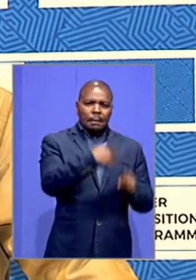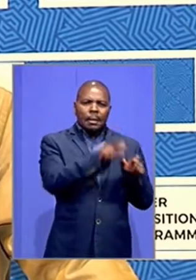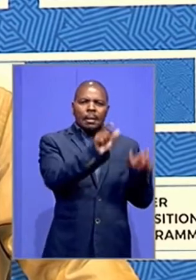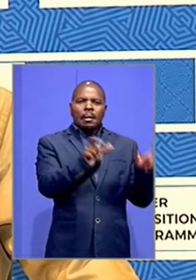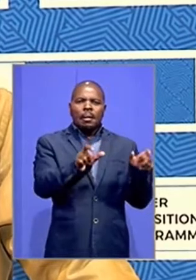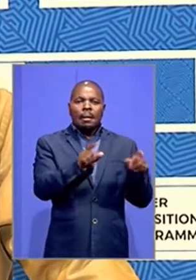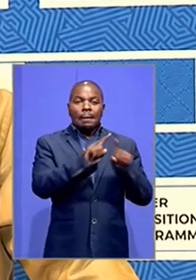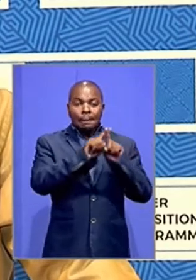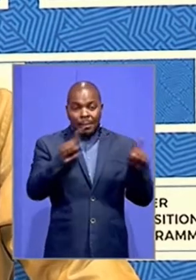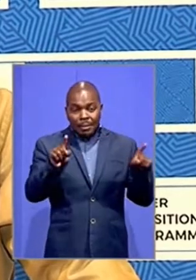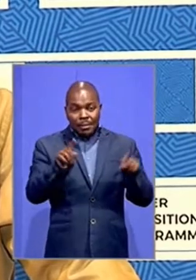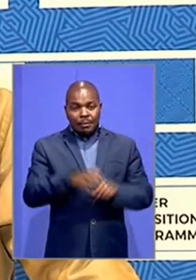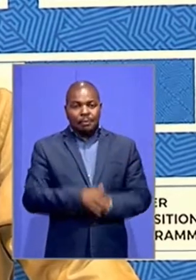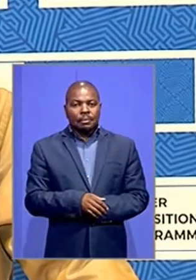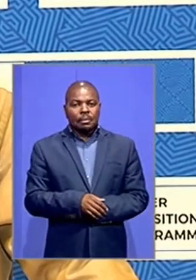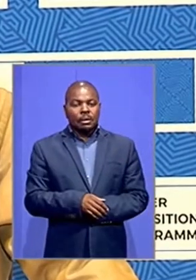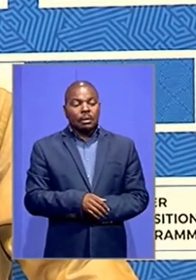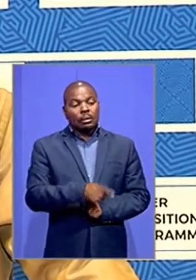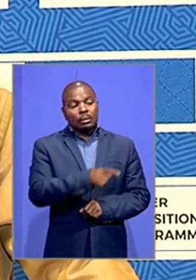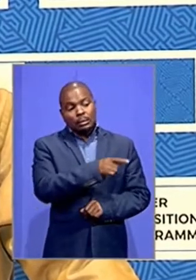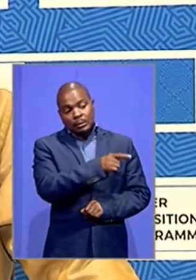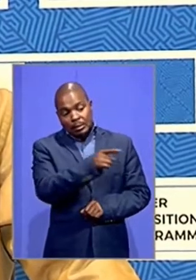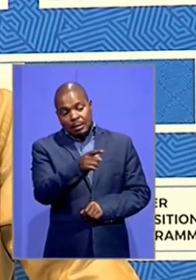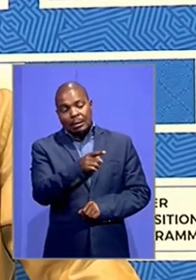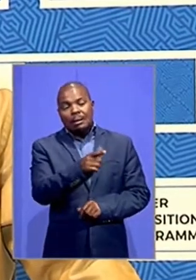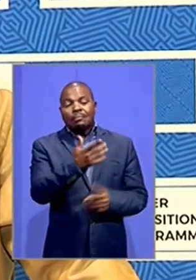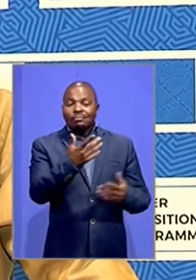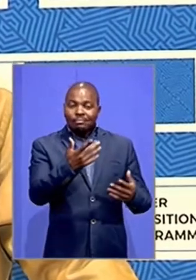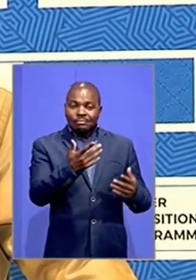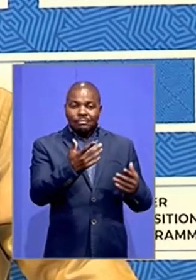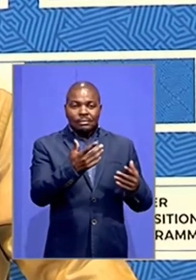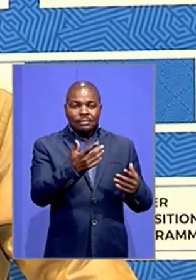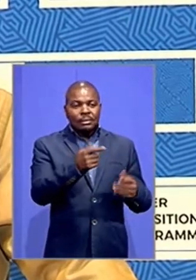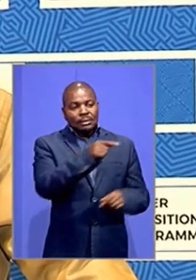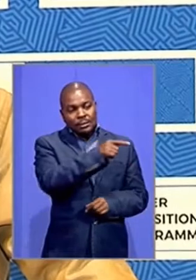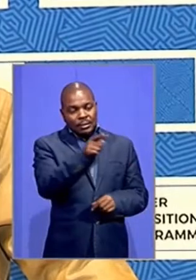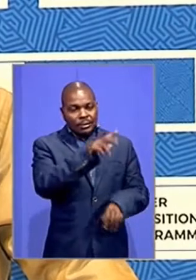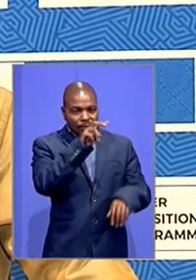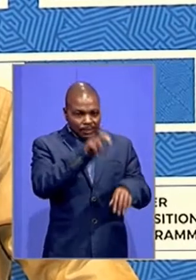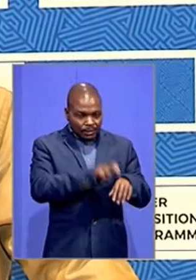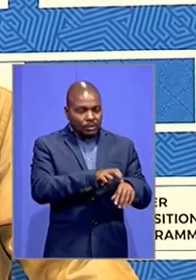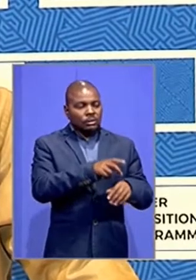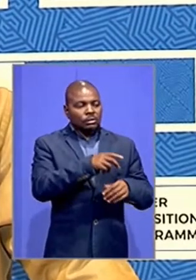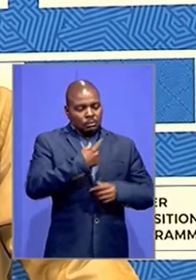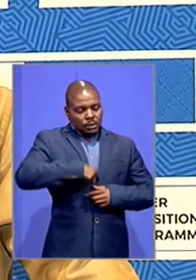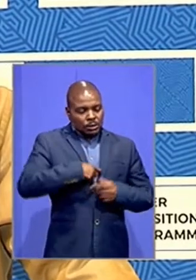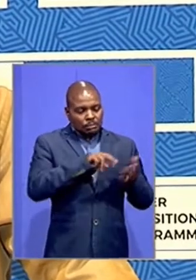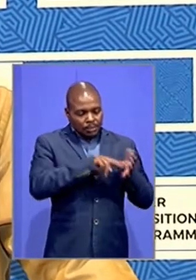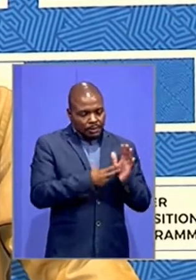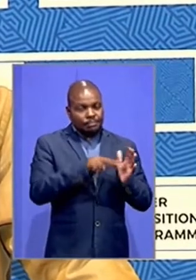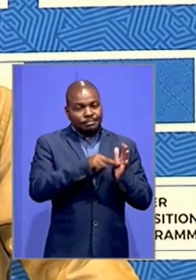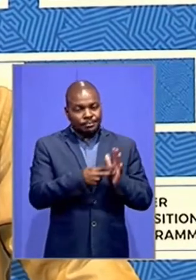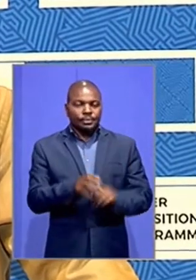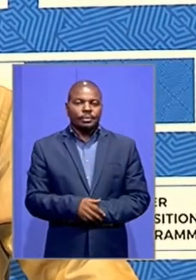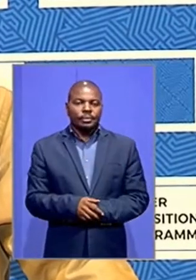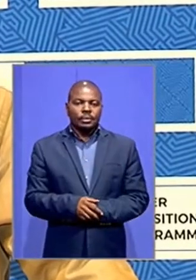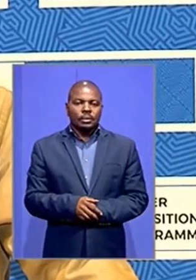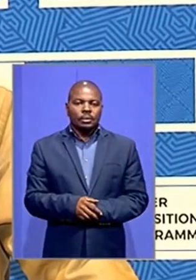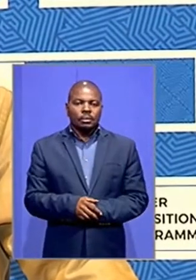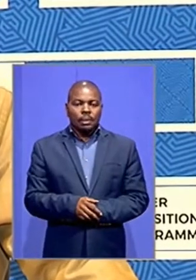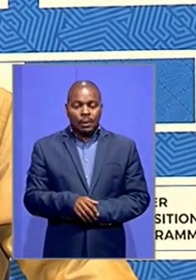But there's a human element that goes with it, the parent element that goes with it. That